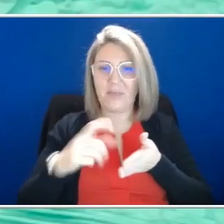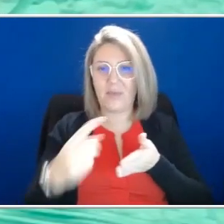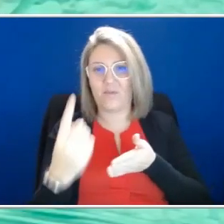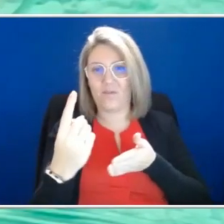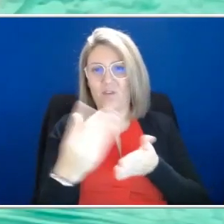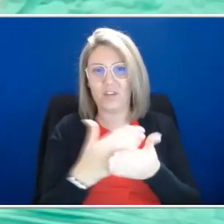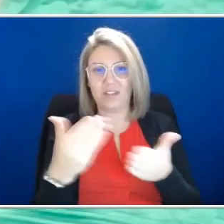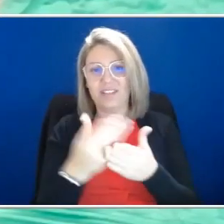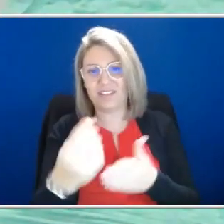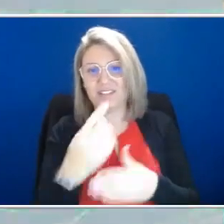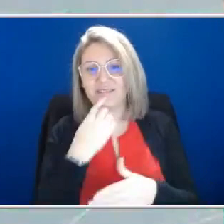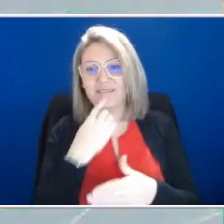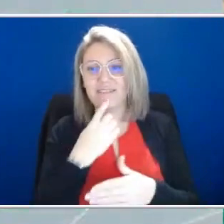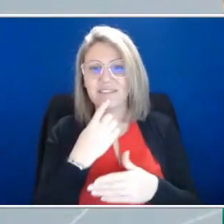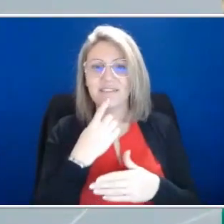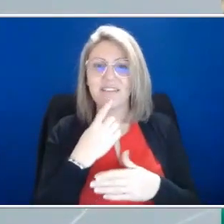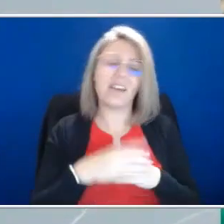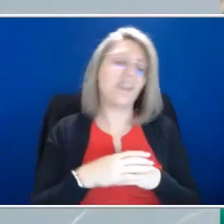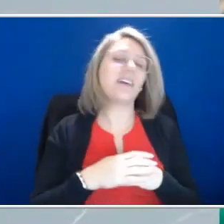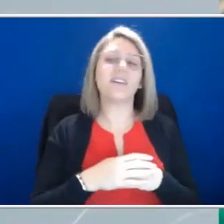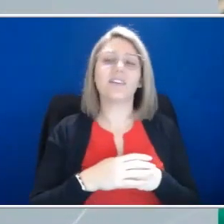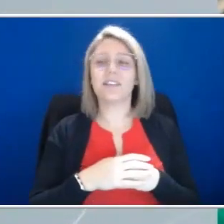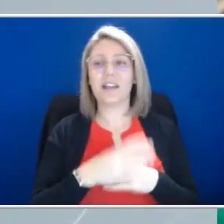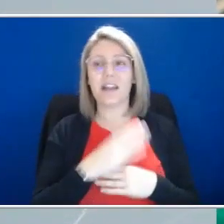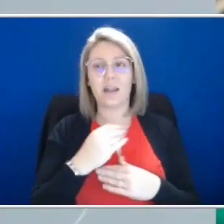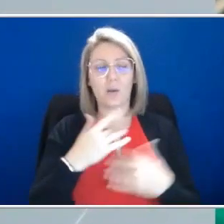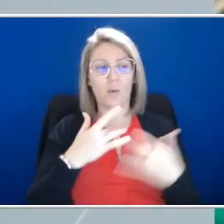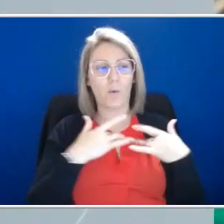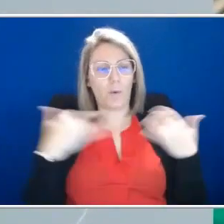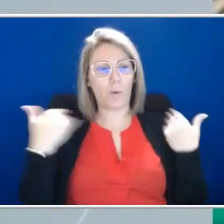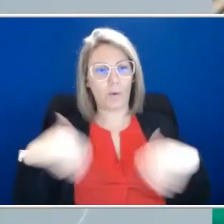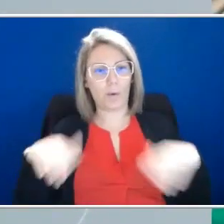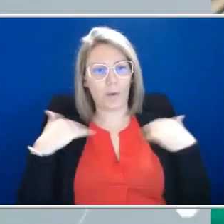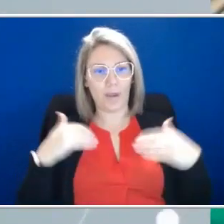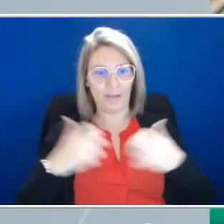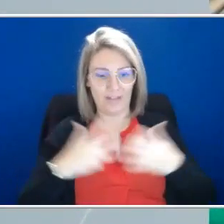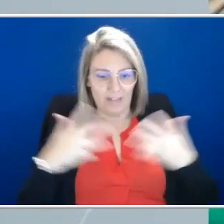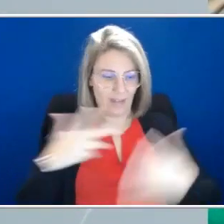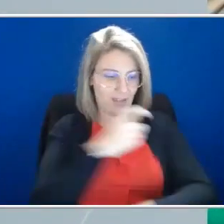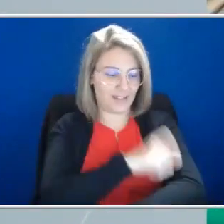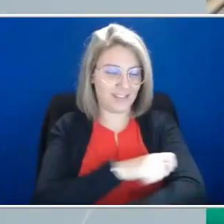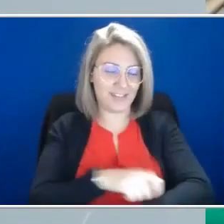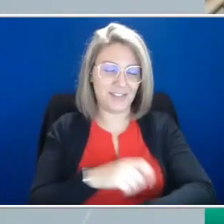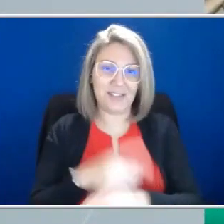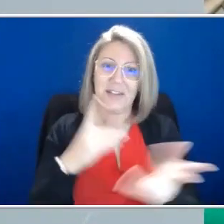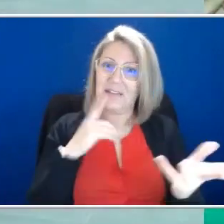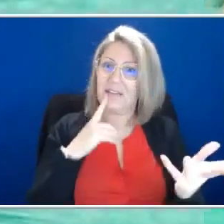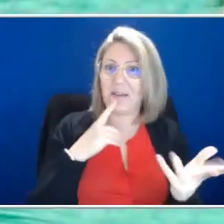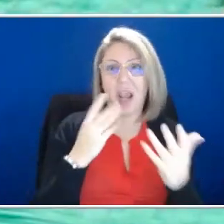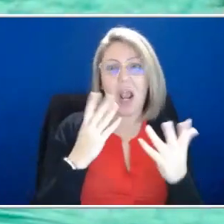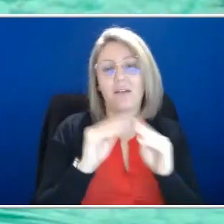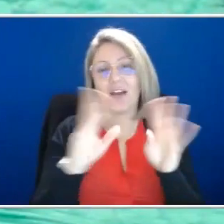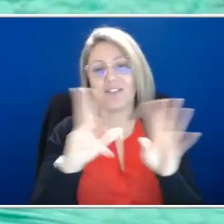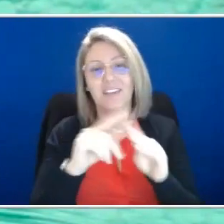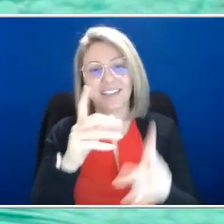things that he said to me, and I thought, I'm pretty heavily tattooed, so I thought it was a no-brainer to get that on there.